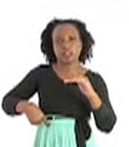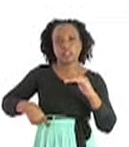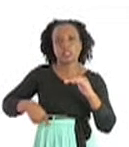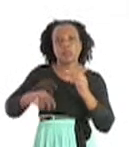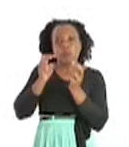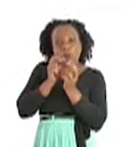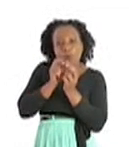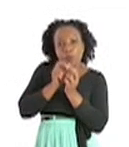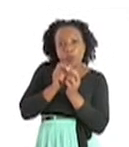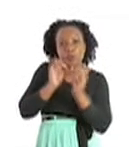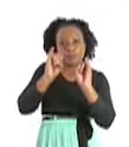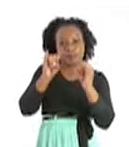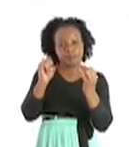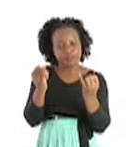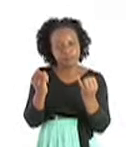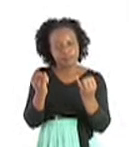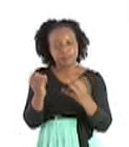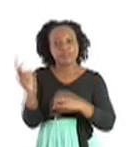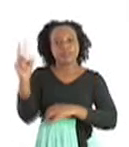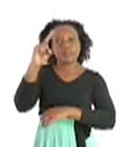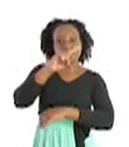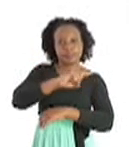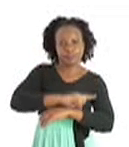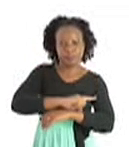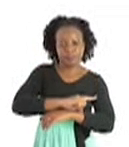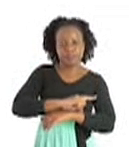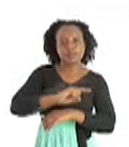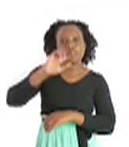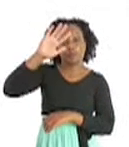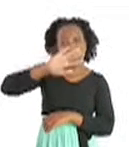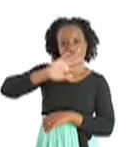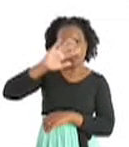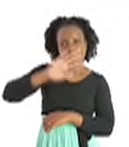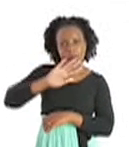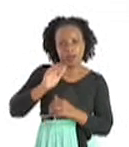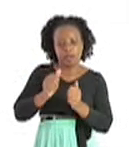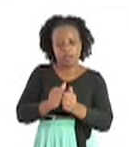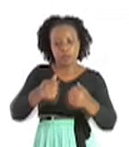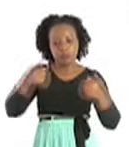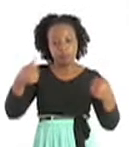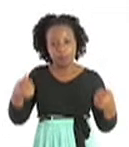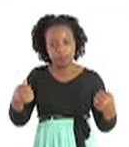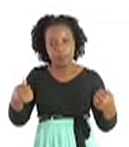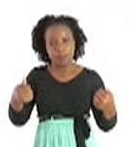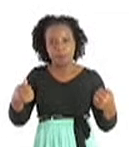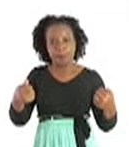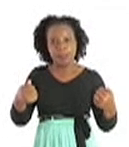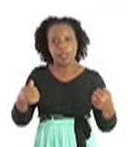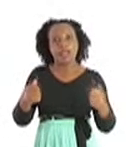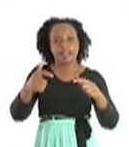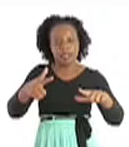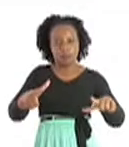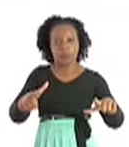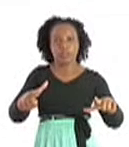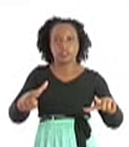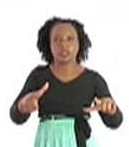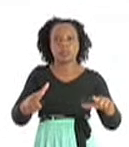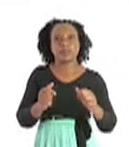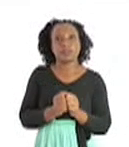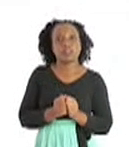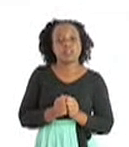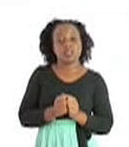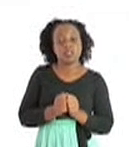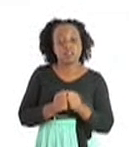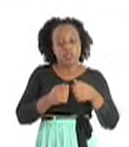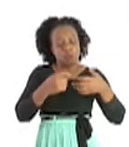mouse, city, day, movie, newspaper, language. Now, those are